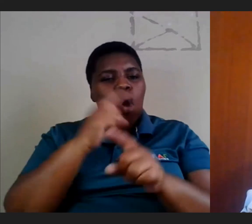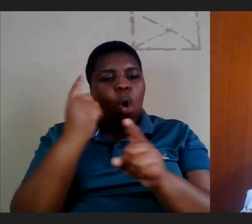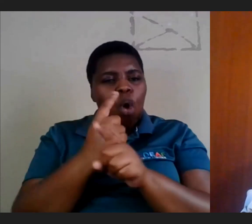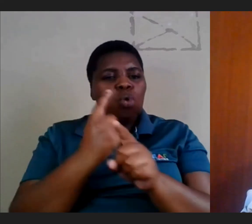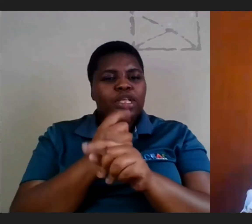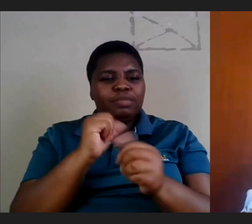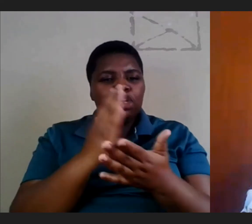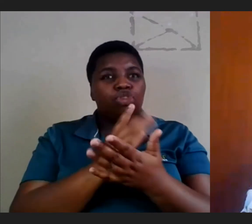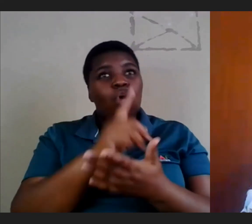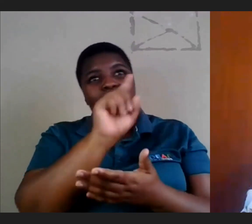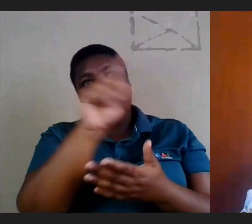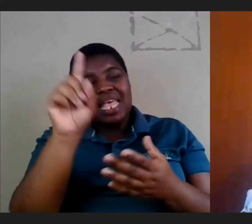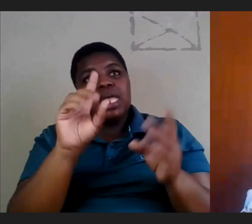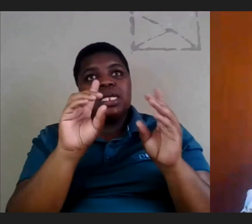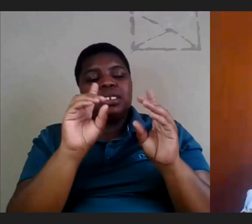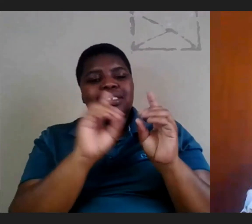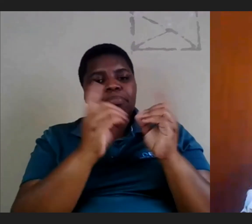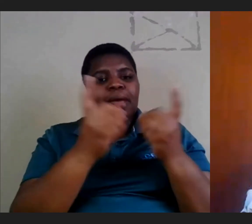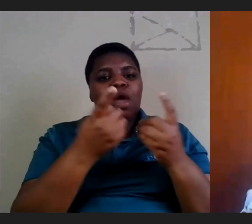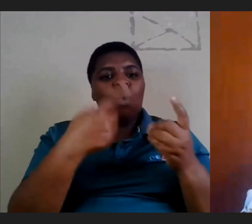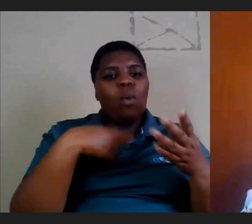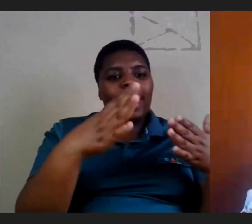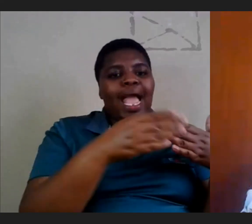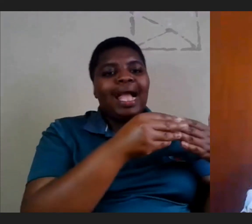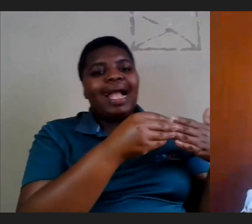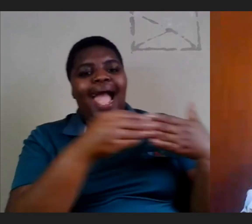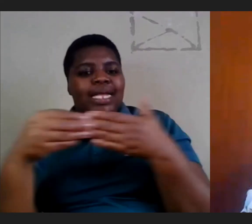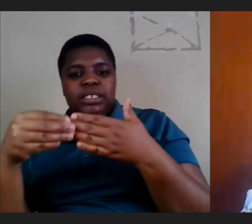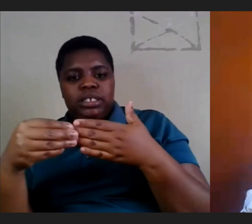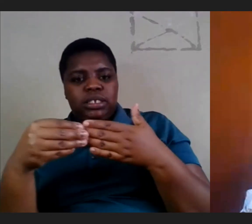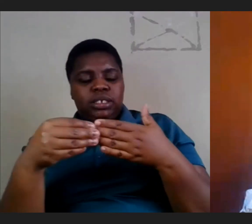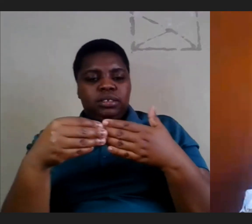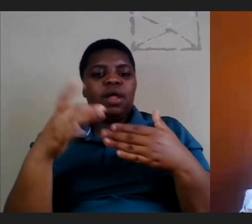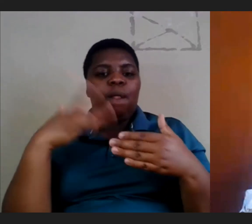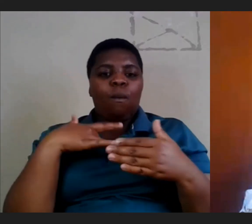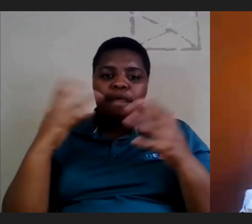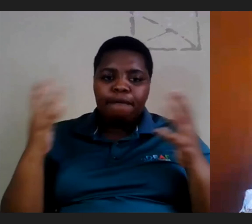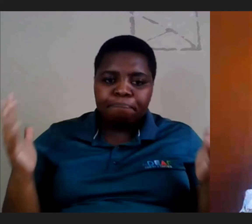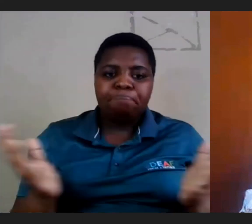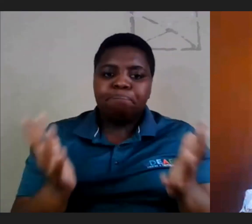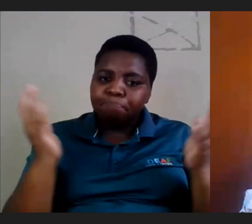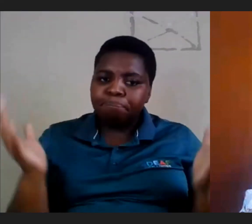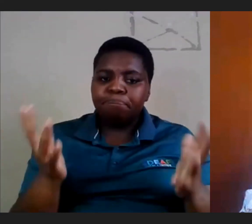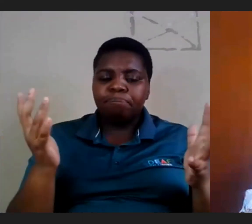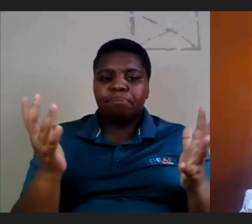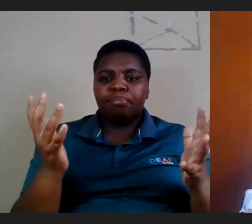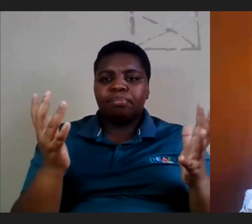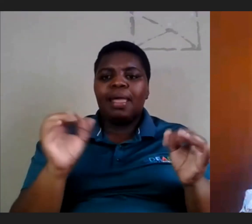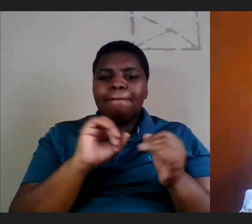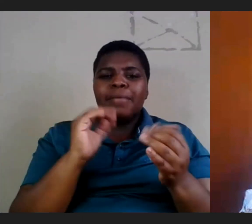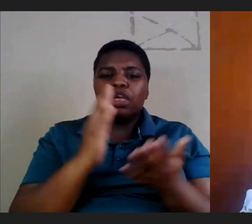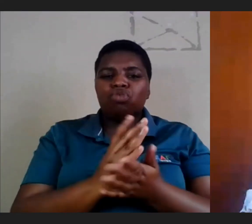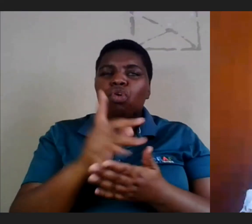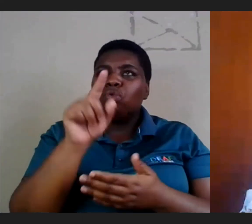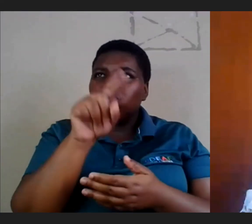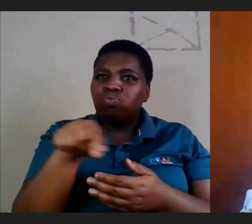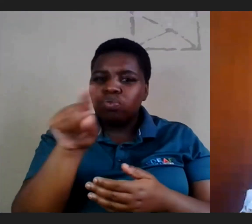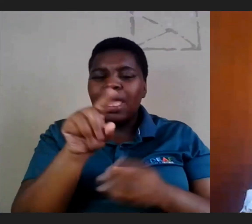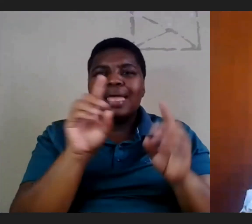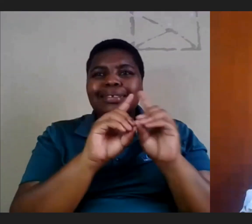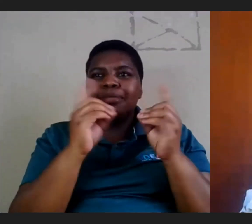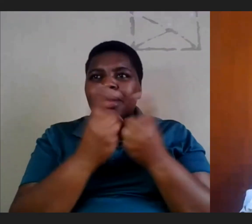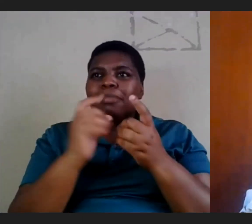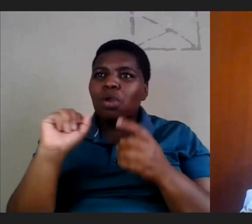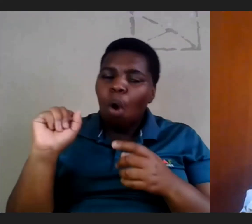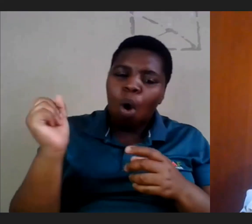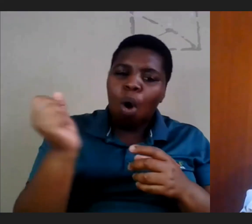the Department of Monitoring and Evaluation, Performance Monitoring and Evaluation, to ensure that all the departments